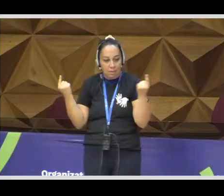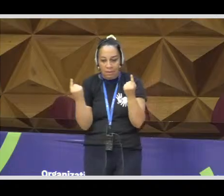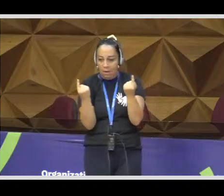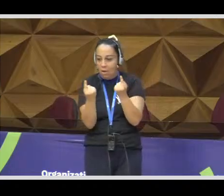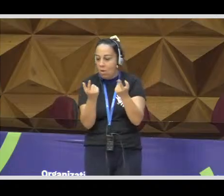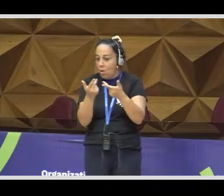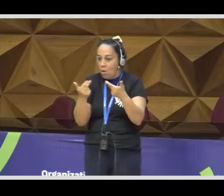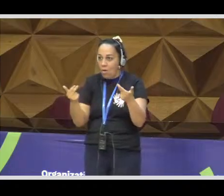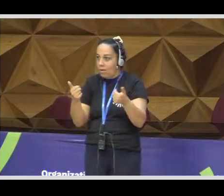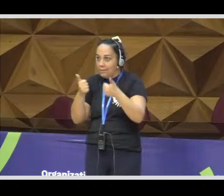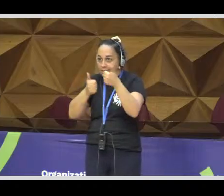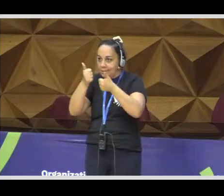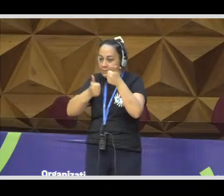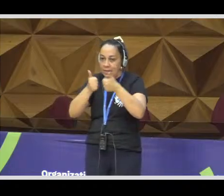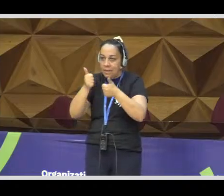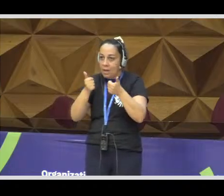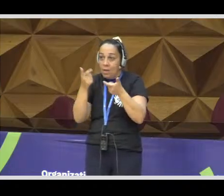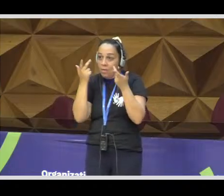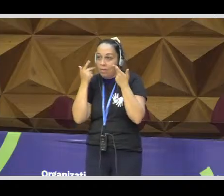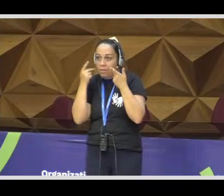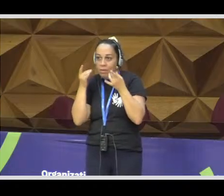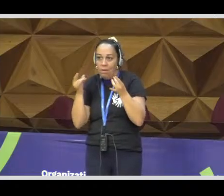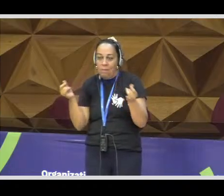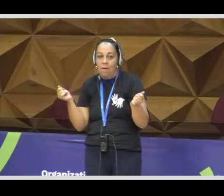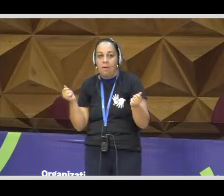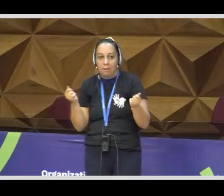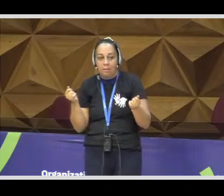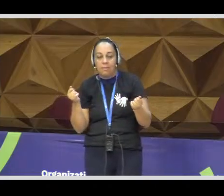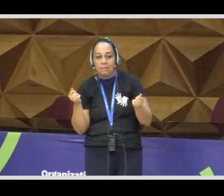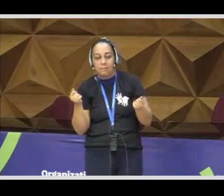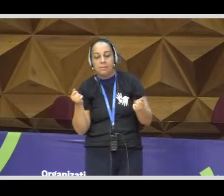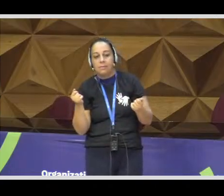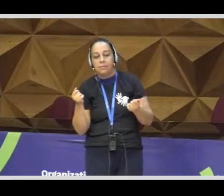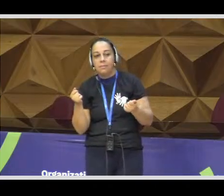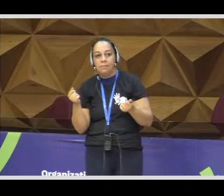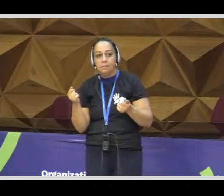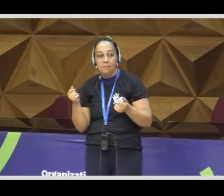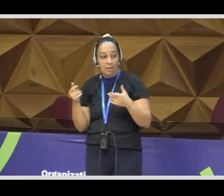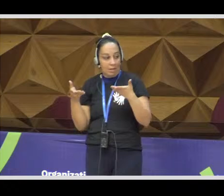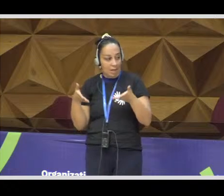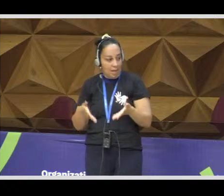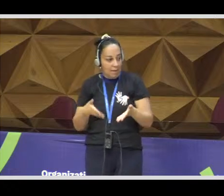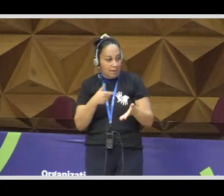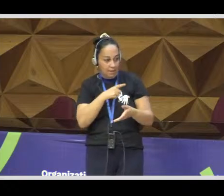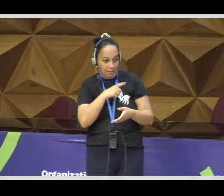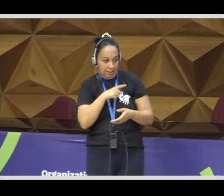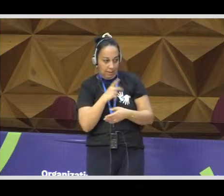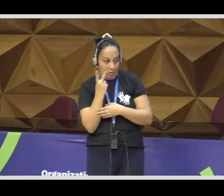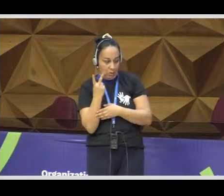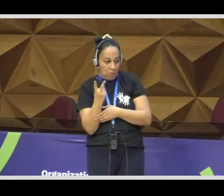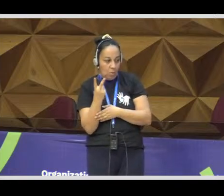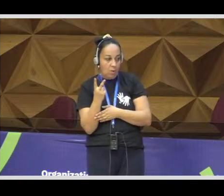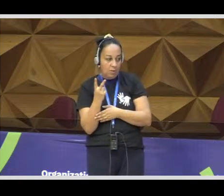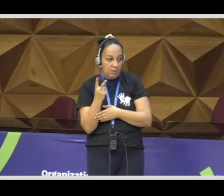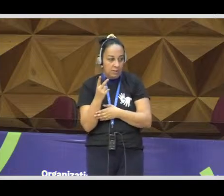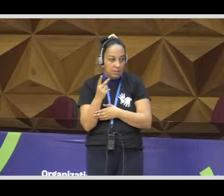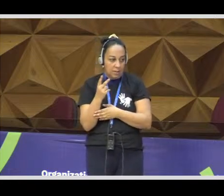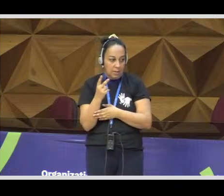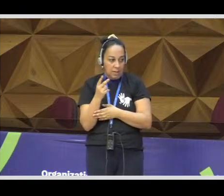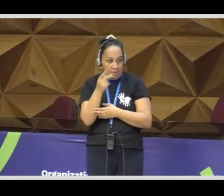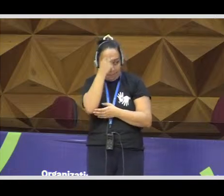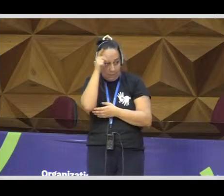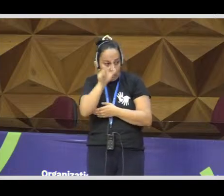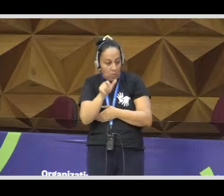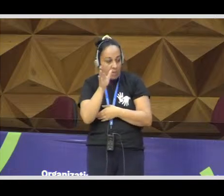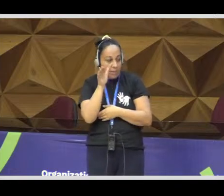So here's one. This one is not mobile, but here you can see two people sharing this virtual reality cinema. So one of